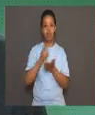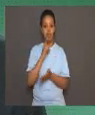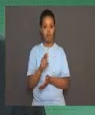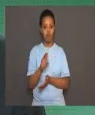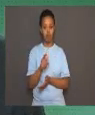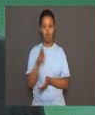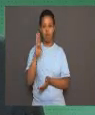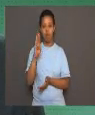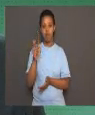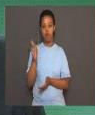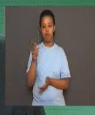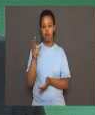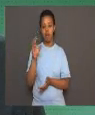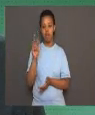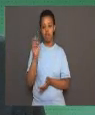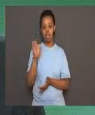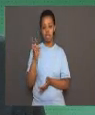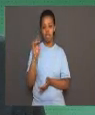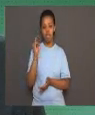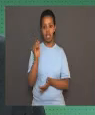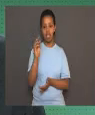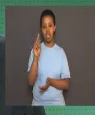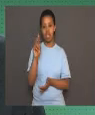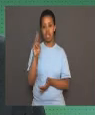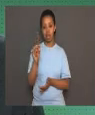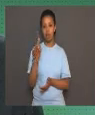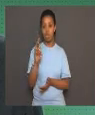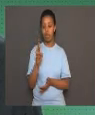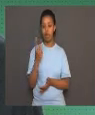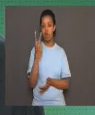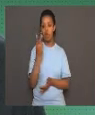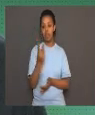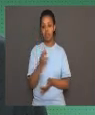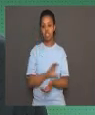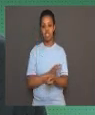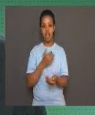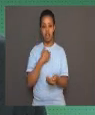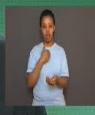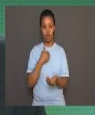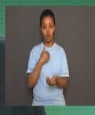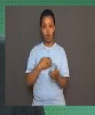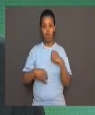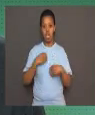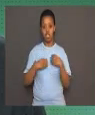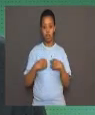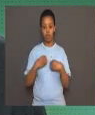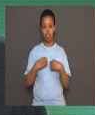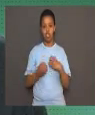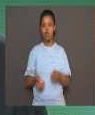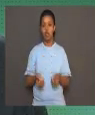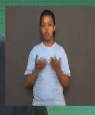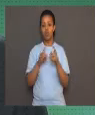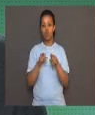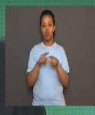Bacterium and other unicellular organisms have evolved an amazing diversity